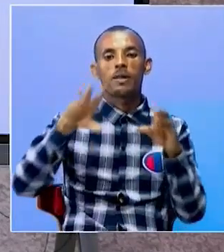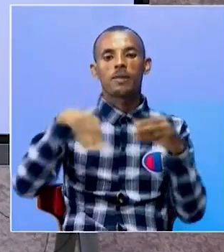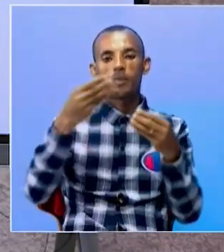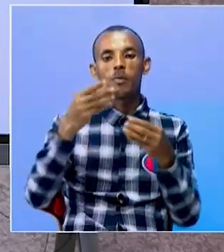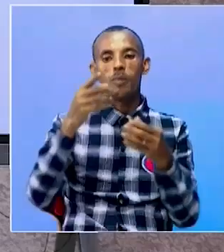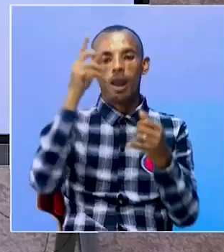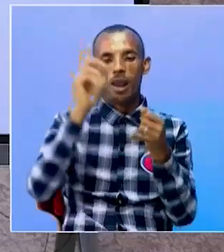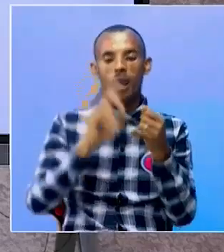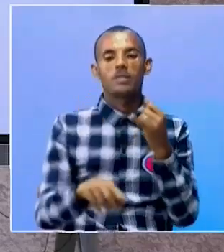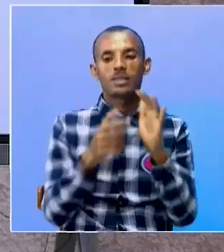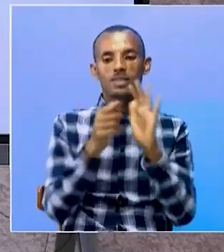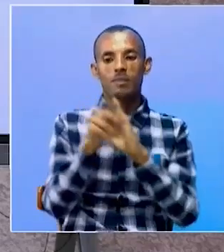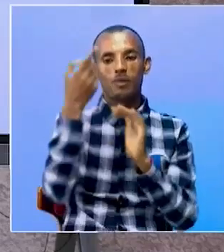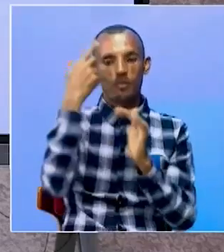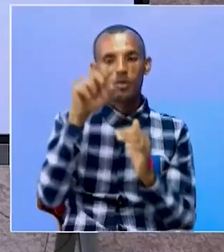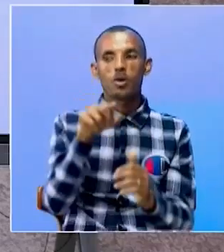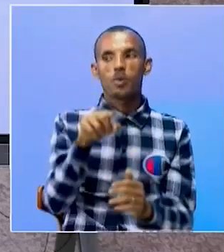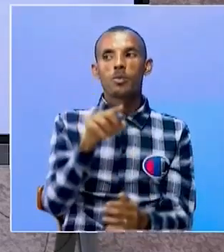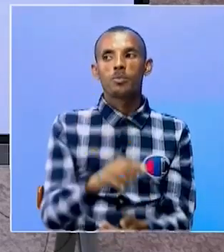example for you.